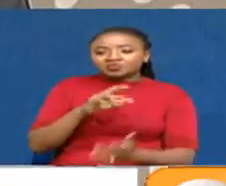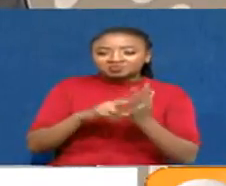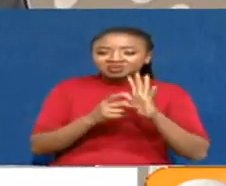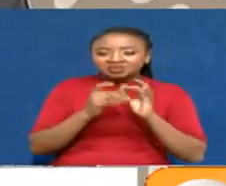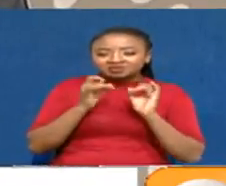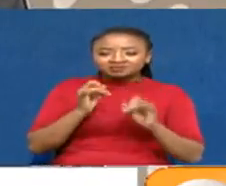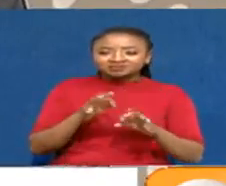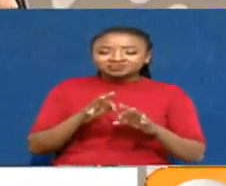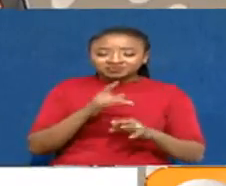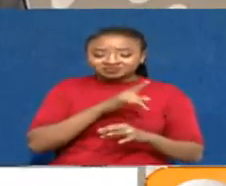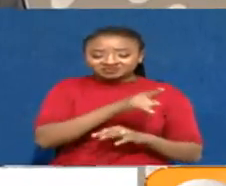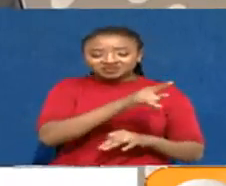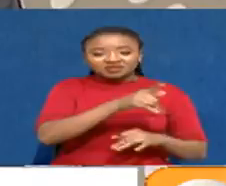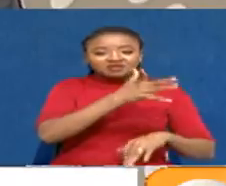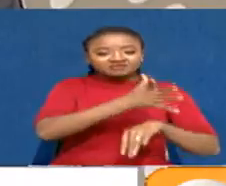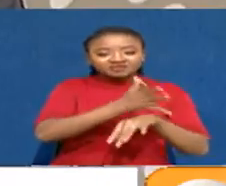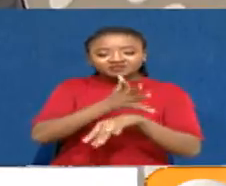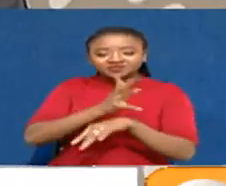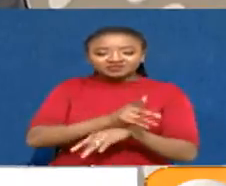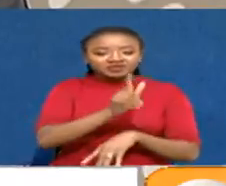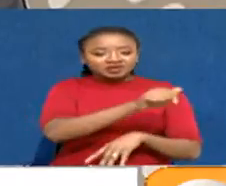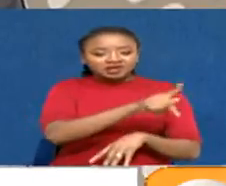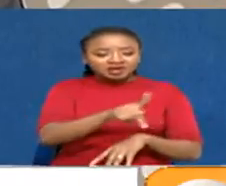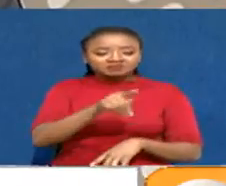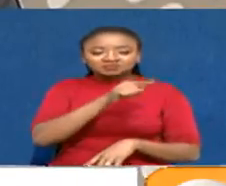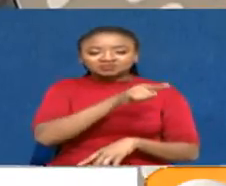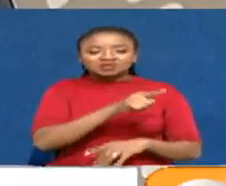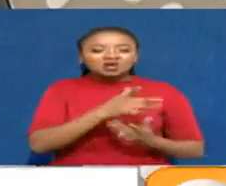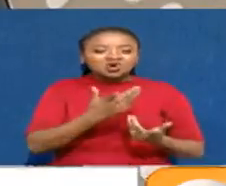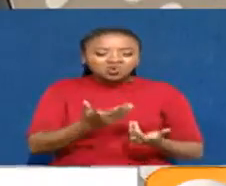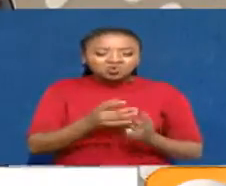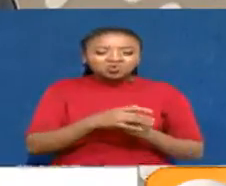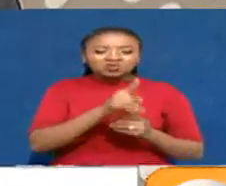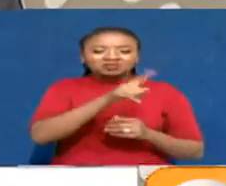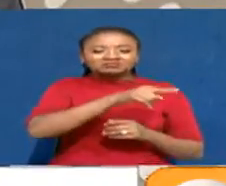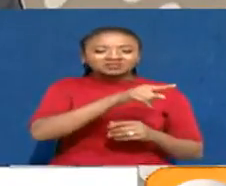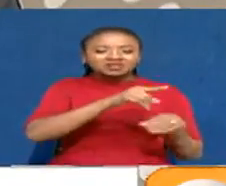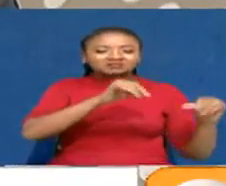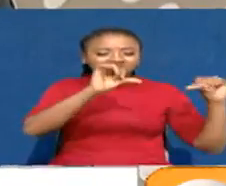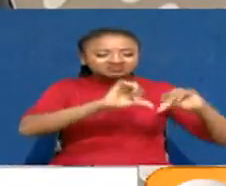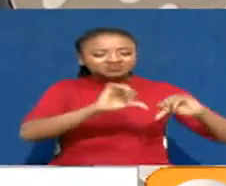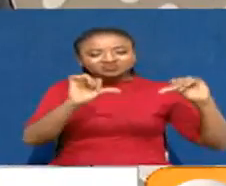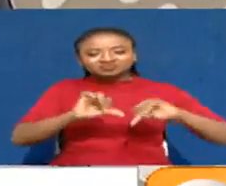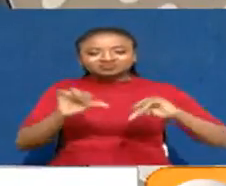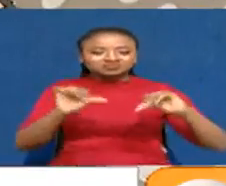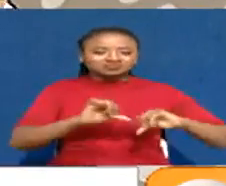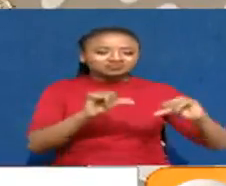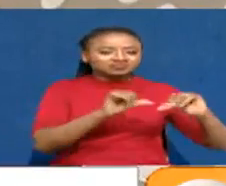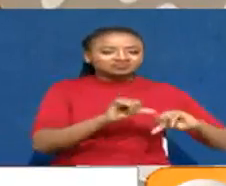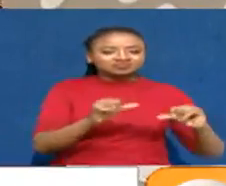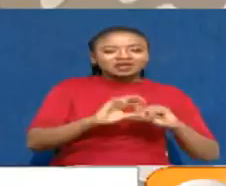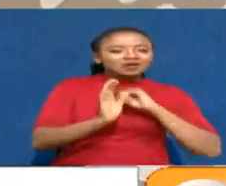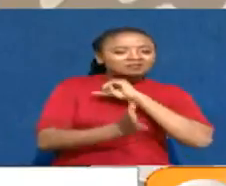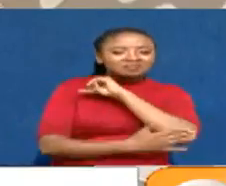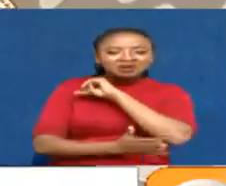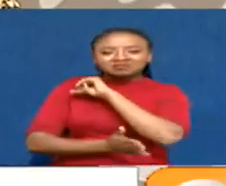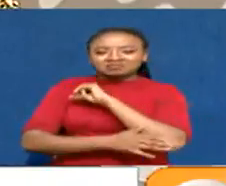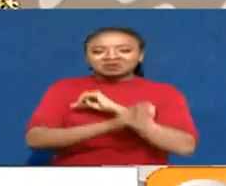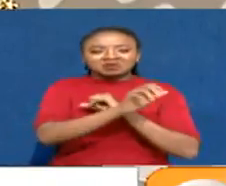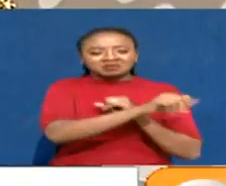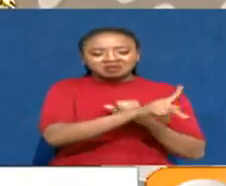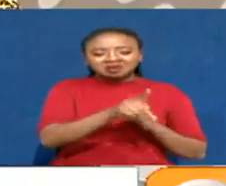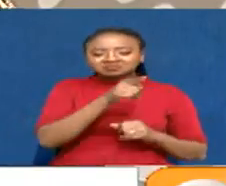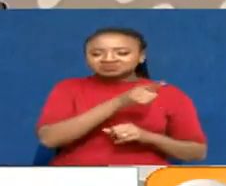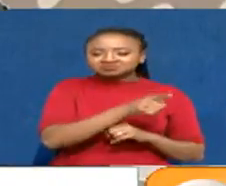go an extent of maybe at some point decide to go away with some of the information. If they can breach